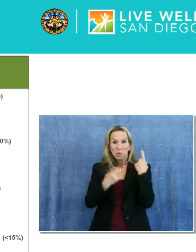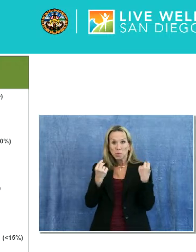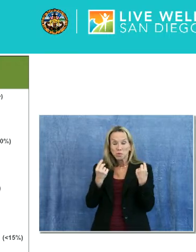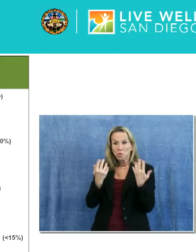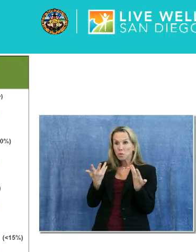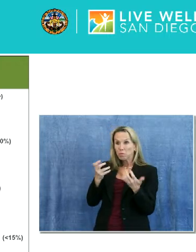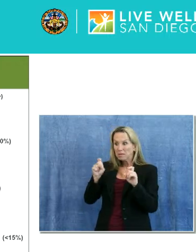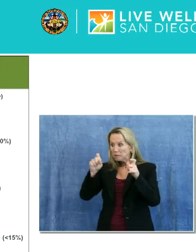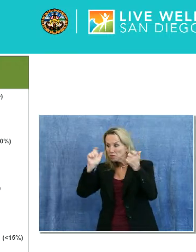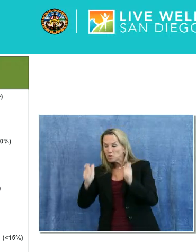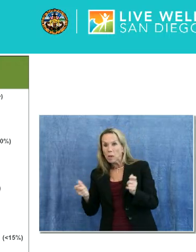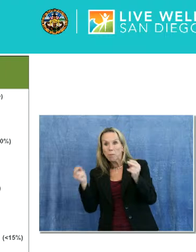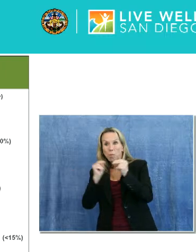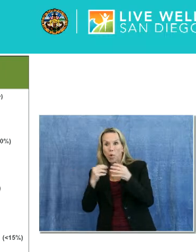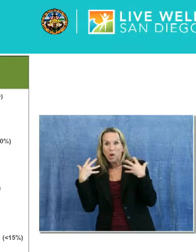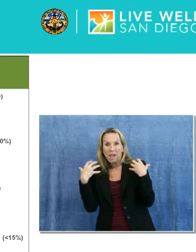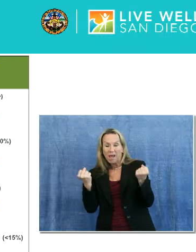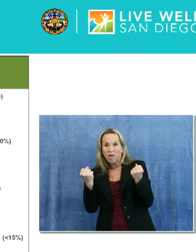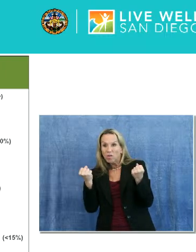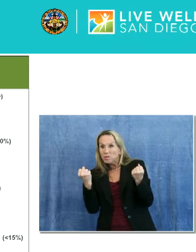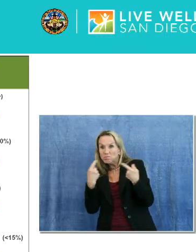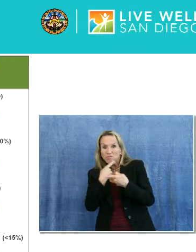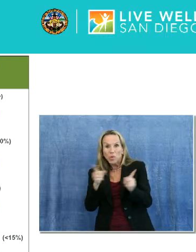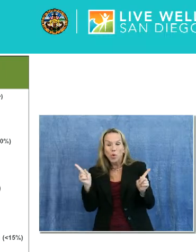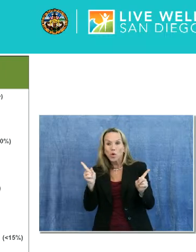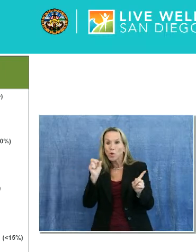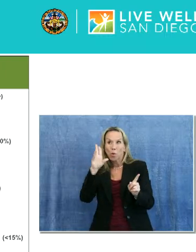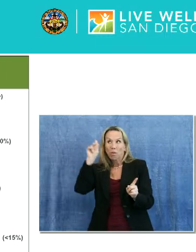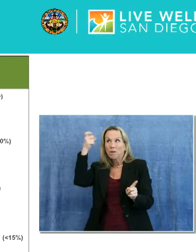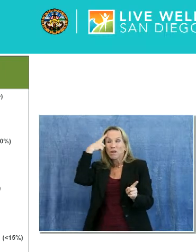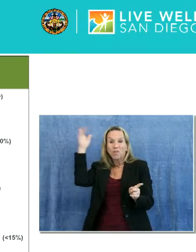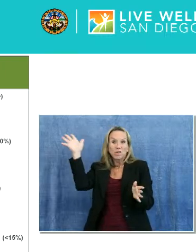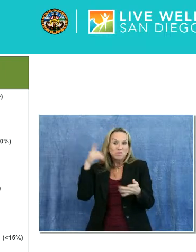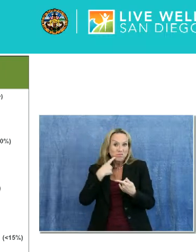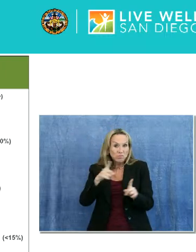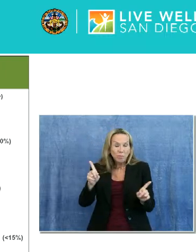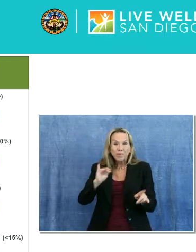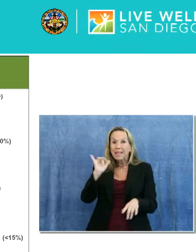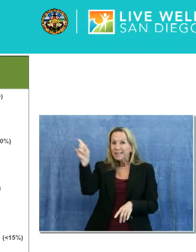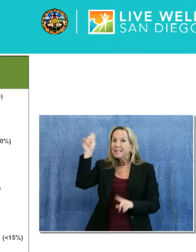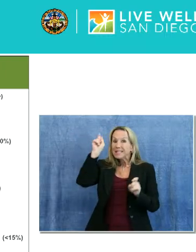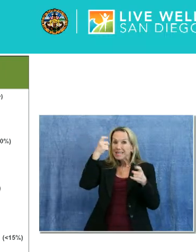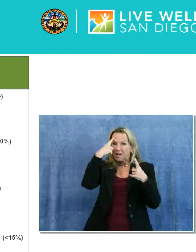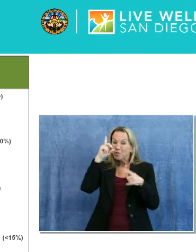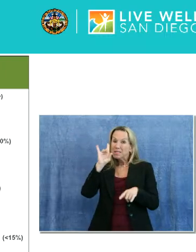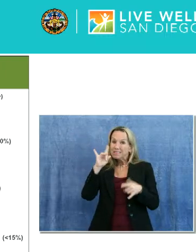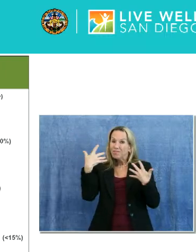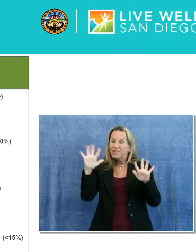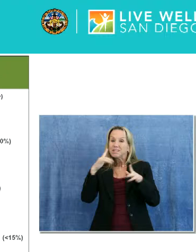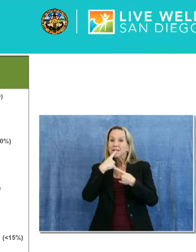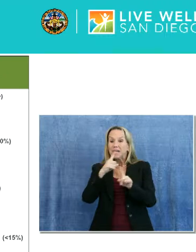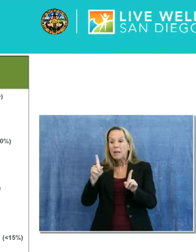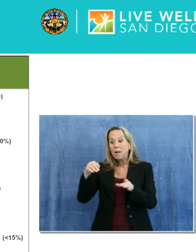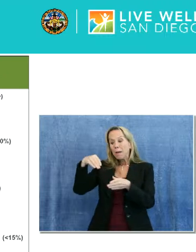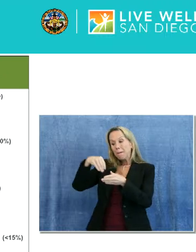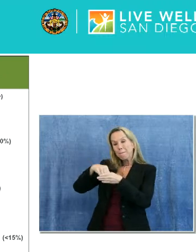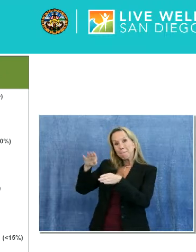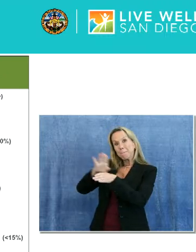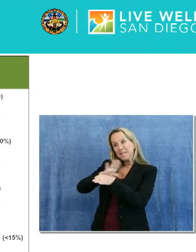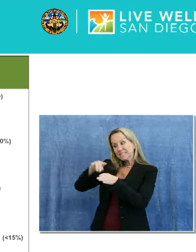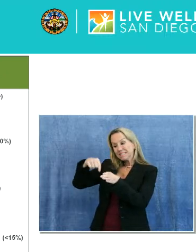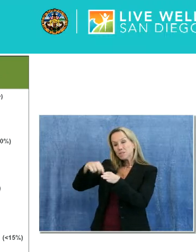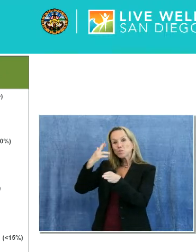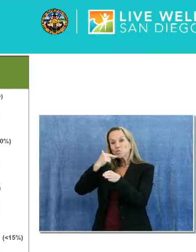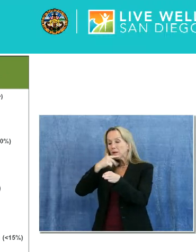orders, and as you know, the governor imposed restrictions moving indoor business operations to outdoors in